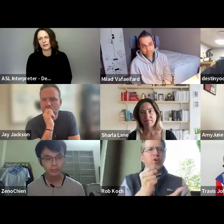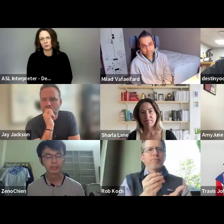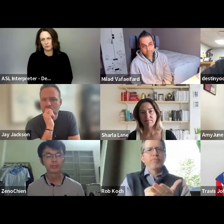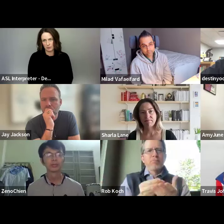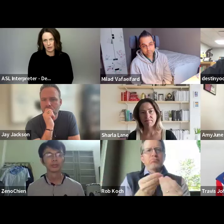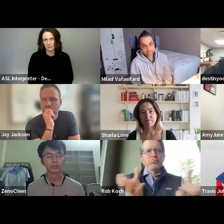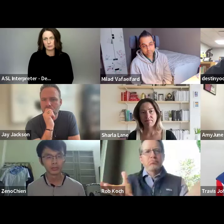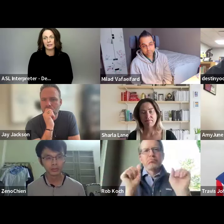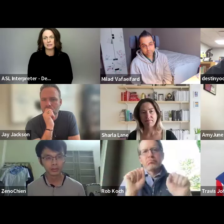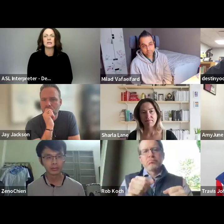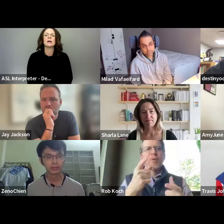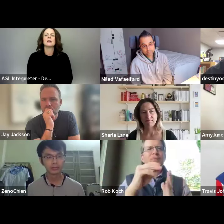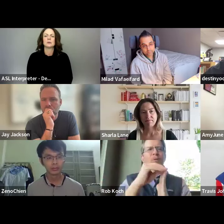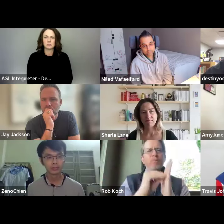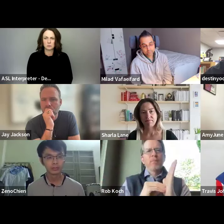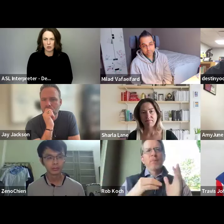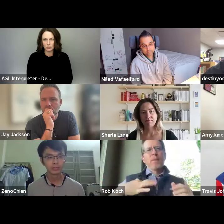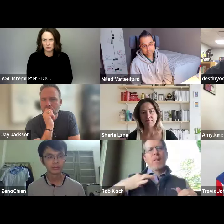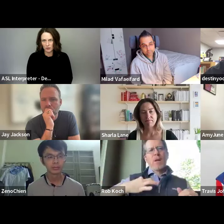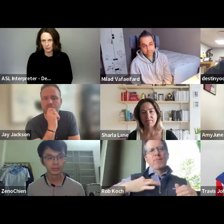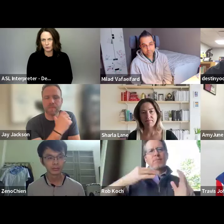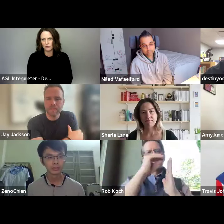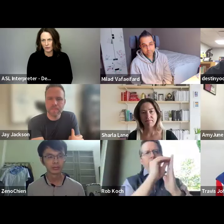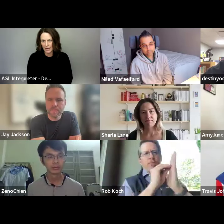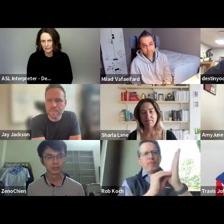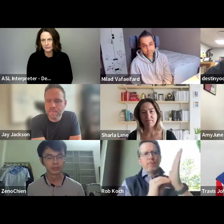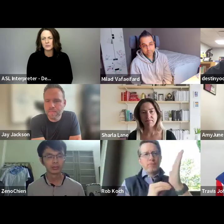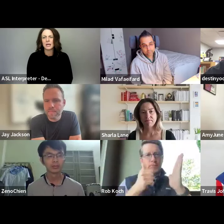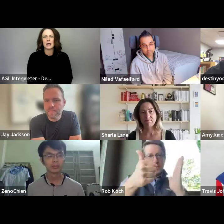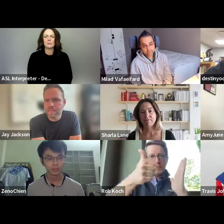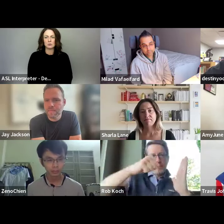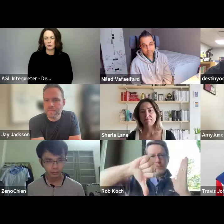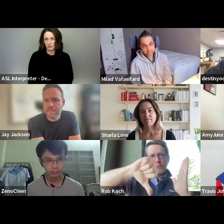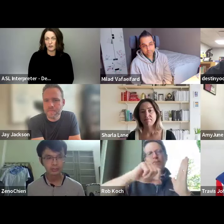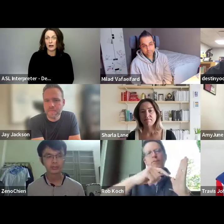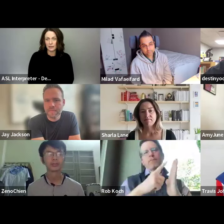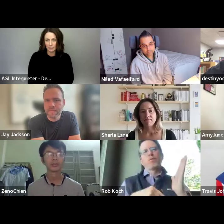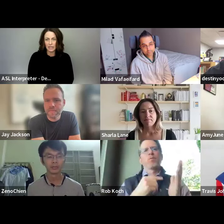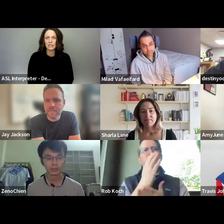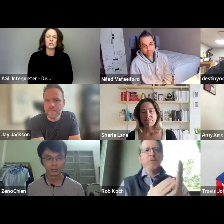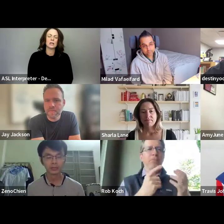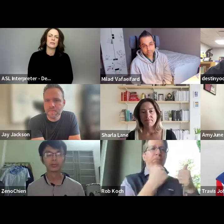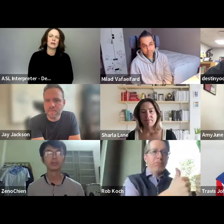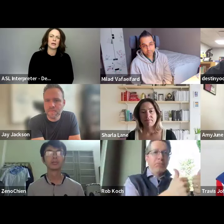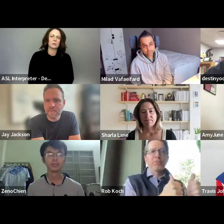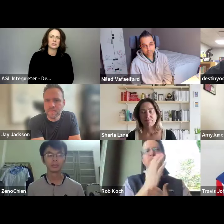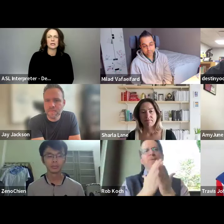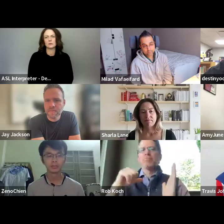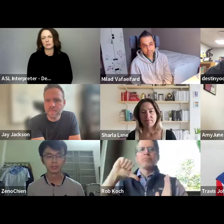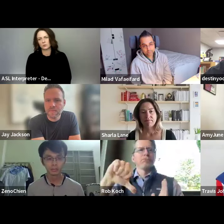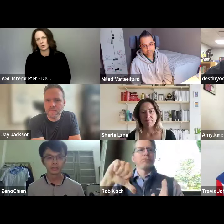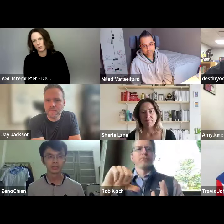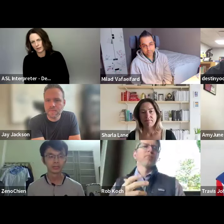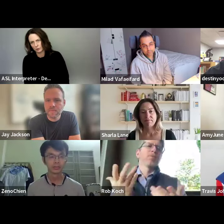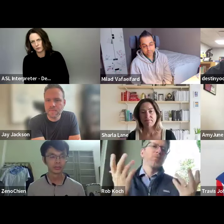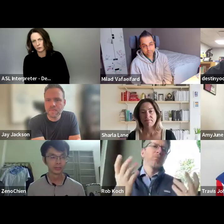Native and move up in that space, there are some scholarships available for that. You do have to fill out an application, and then they will say either